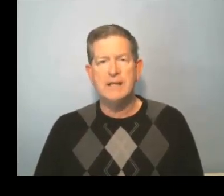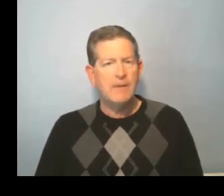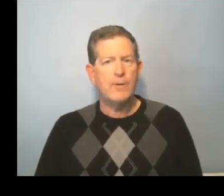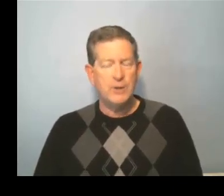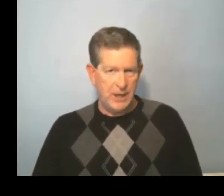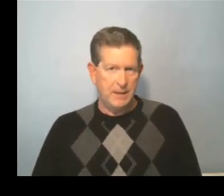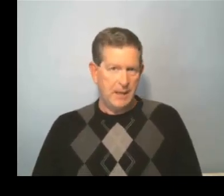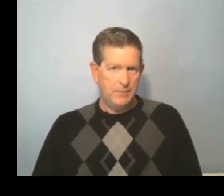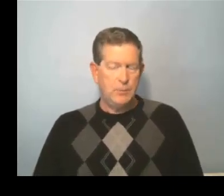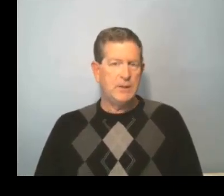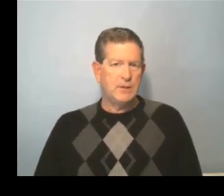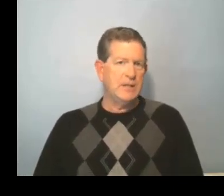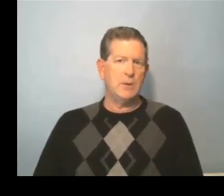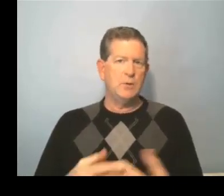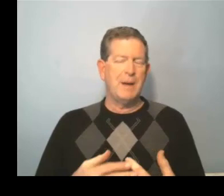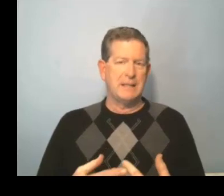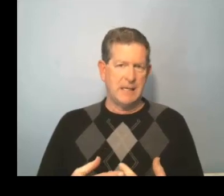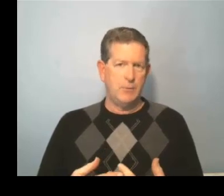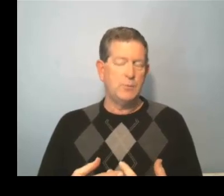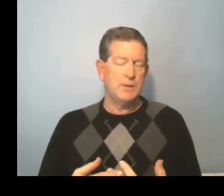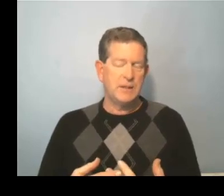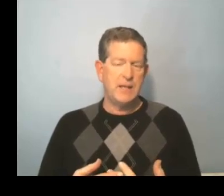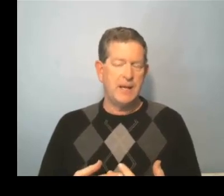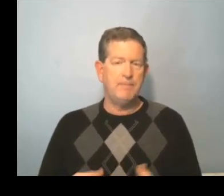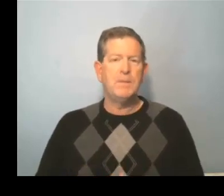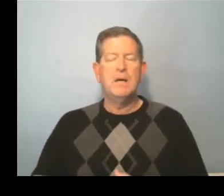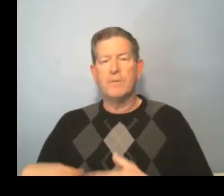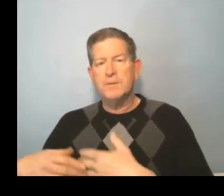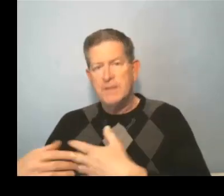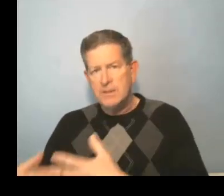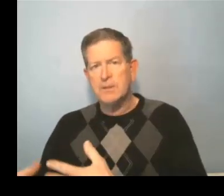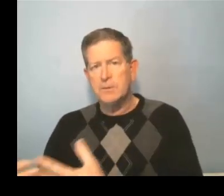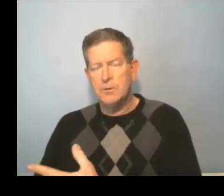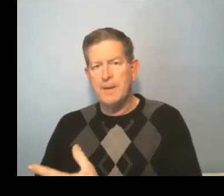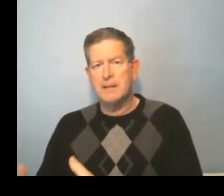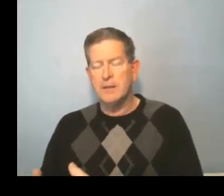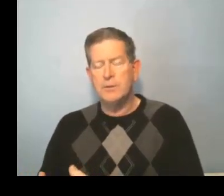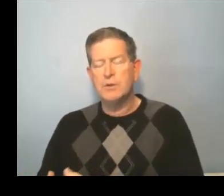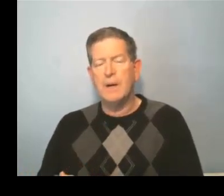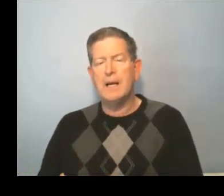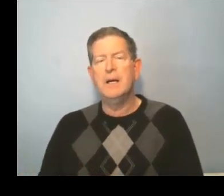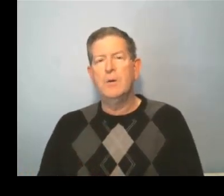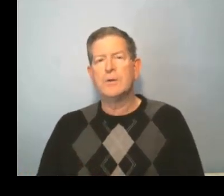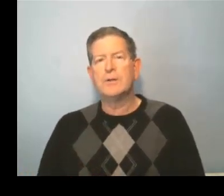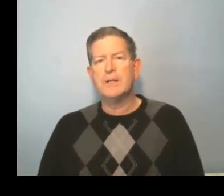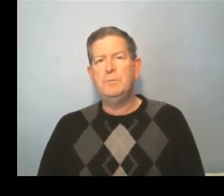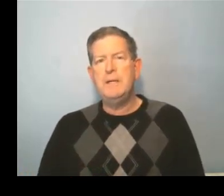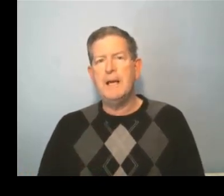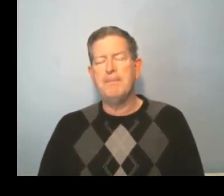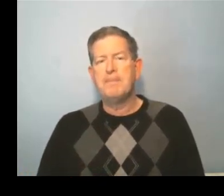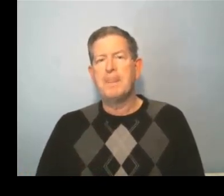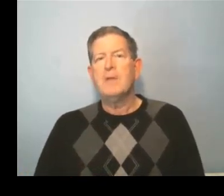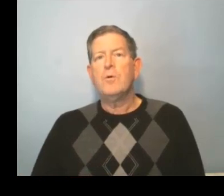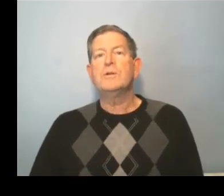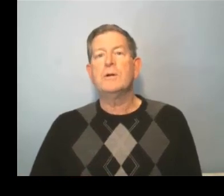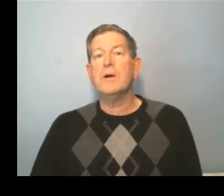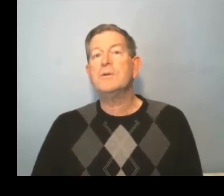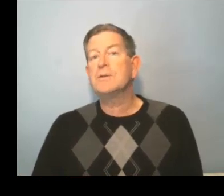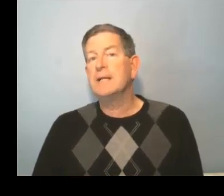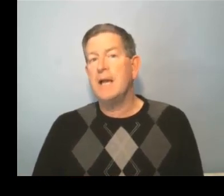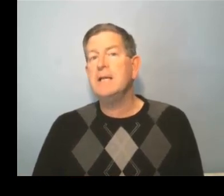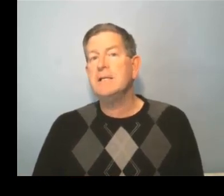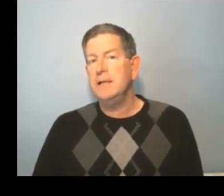say, to differentiate between 6 heures du matin, which would be 6 a.m., from 6 heures du soir, which is 6 p.m. Of course,